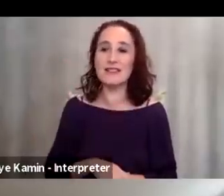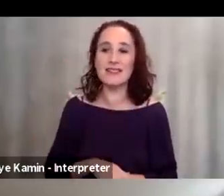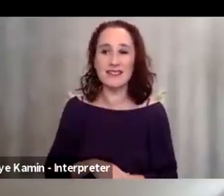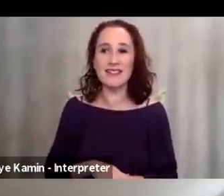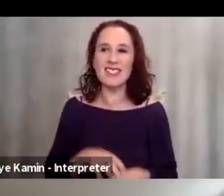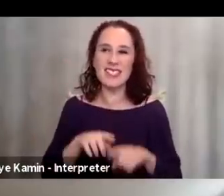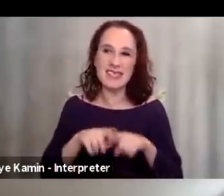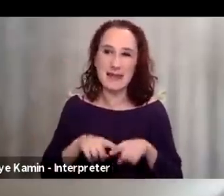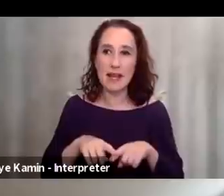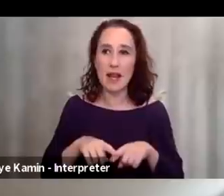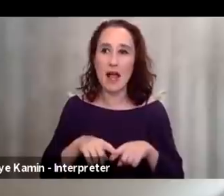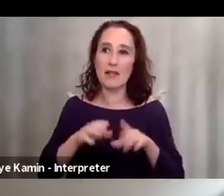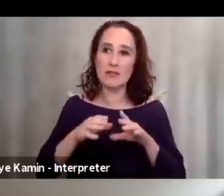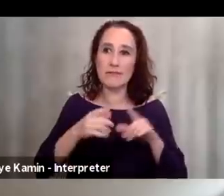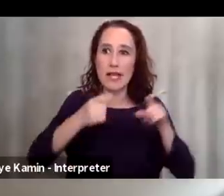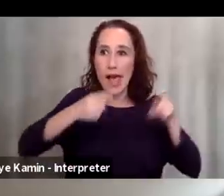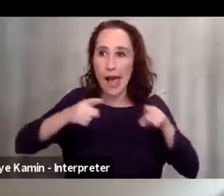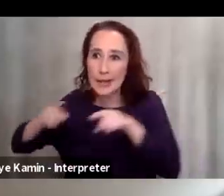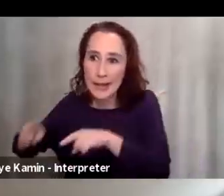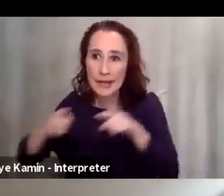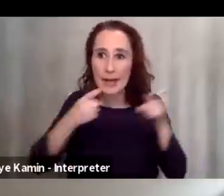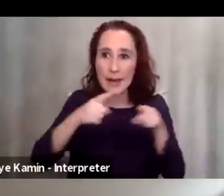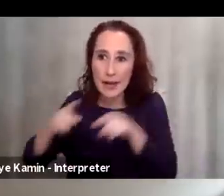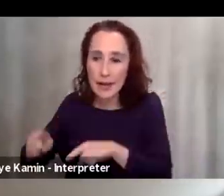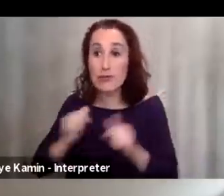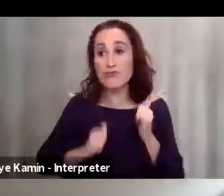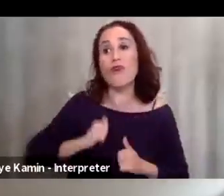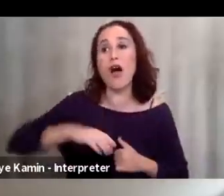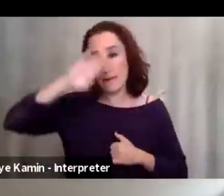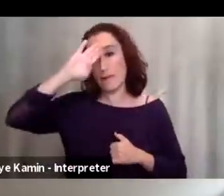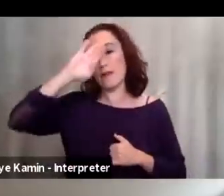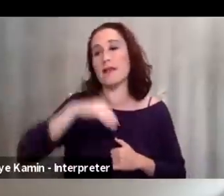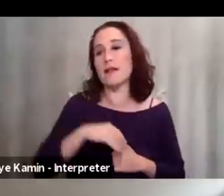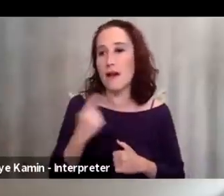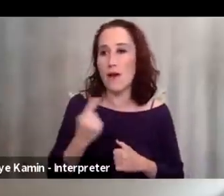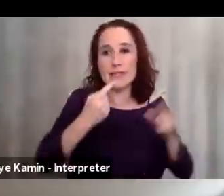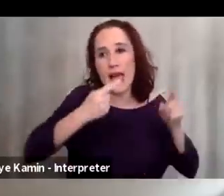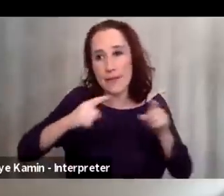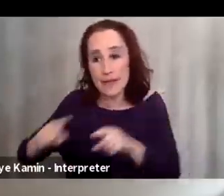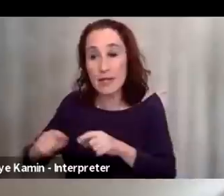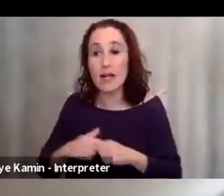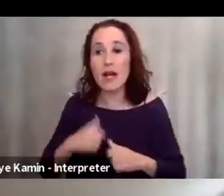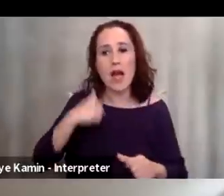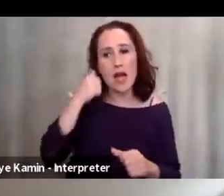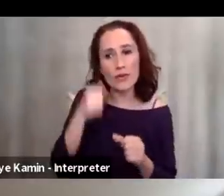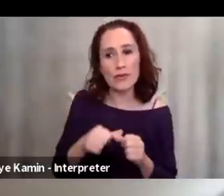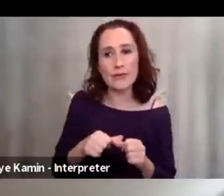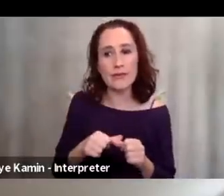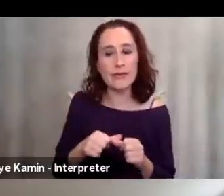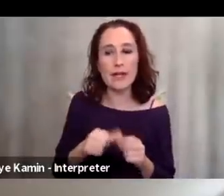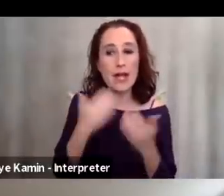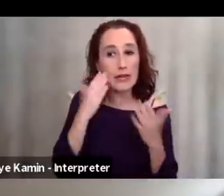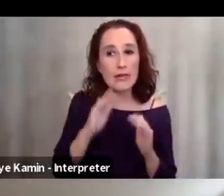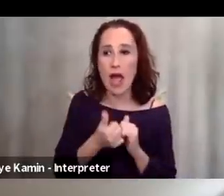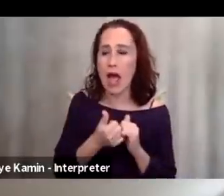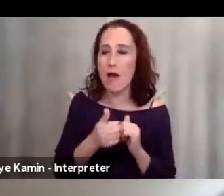lots of stuff happening in them. And there's just, you know, there's drama and there's always something happening. And then I remember, I don't know how I